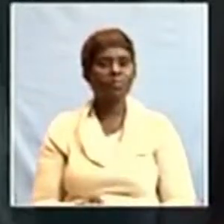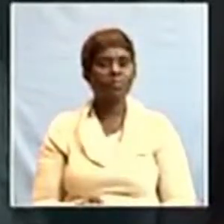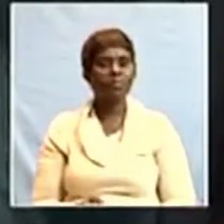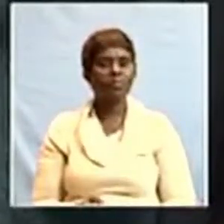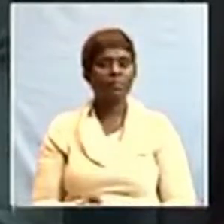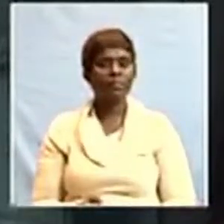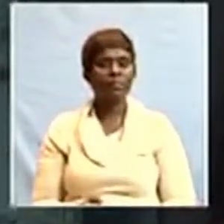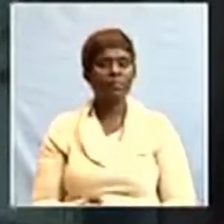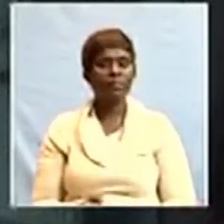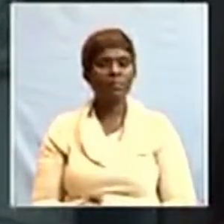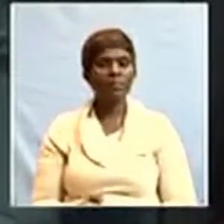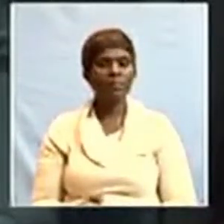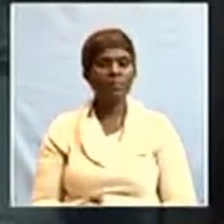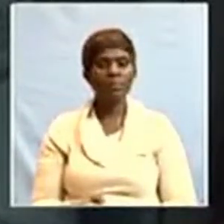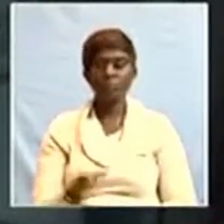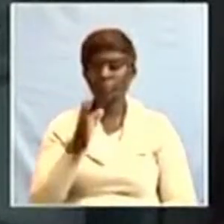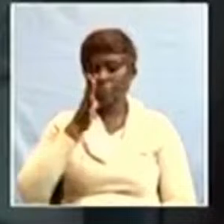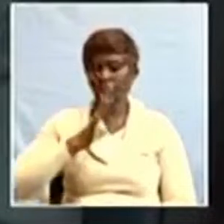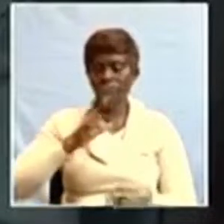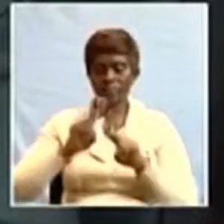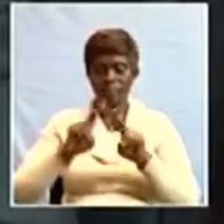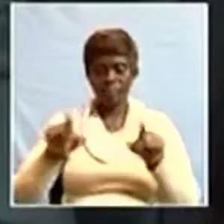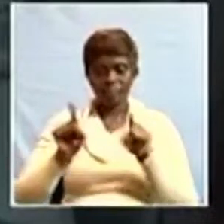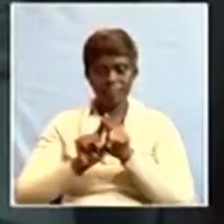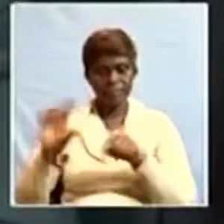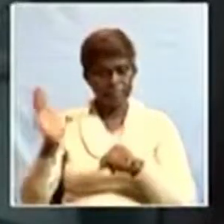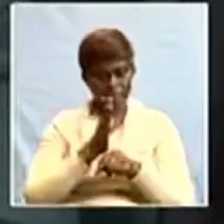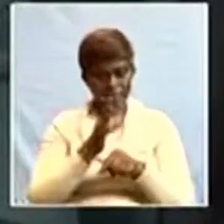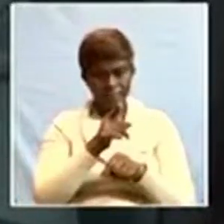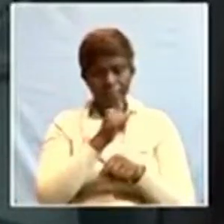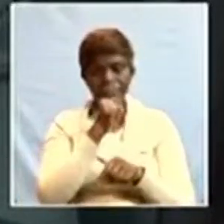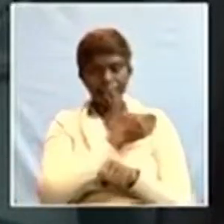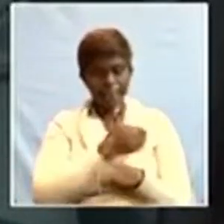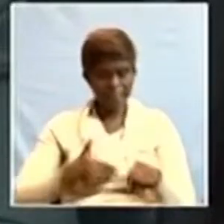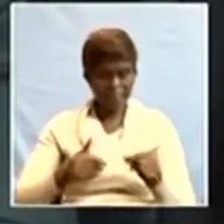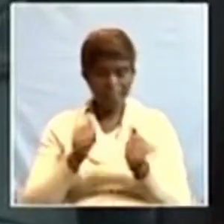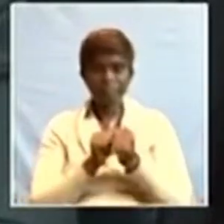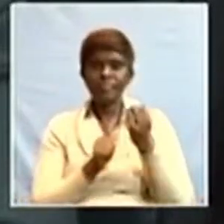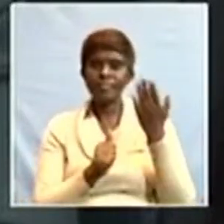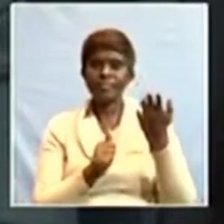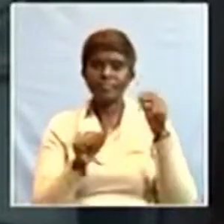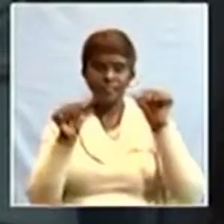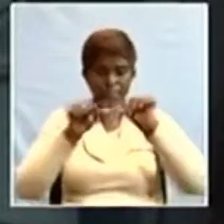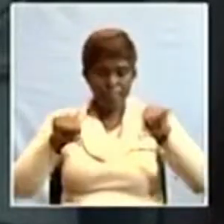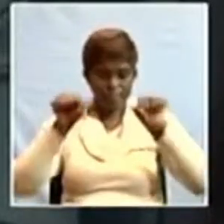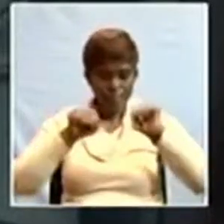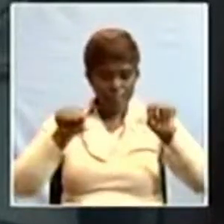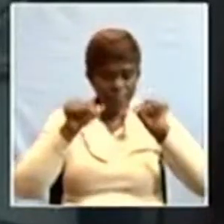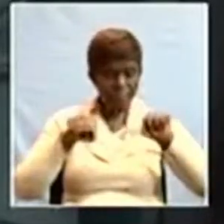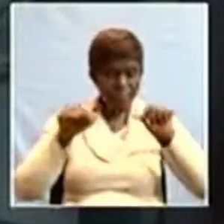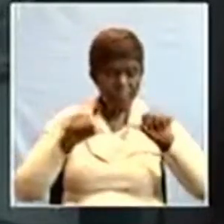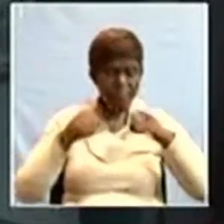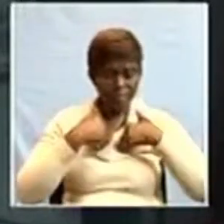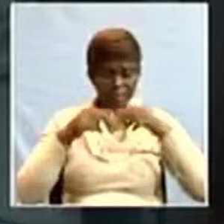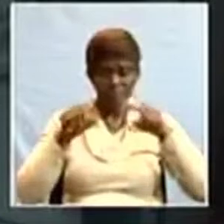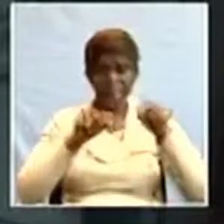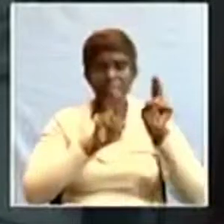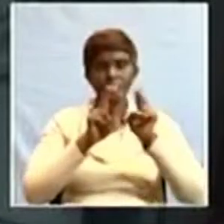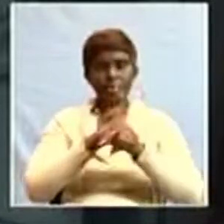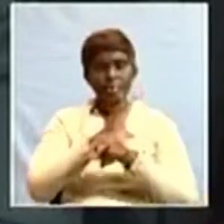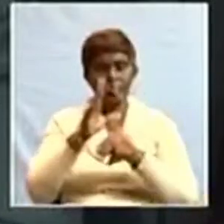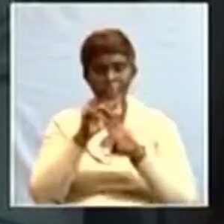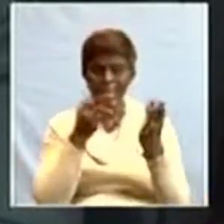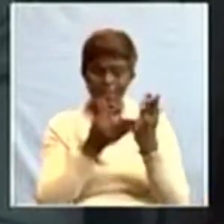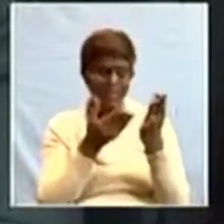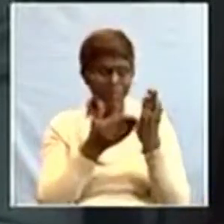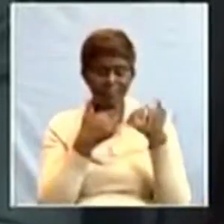So Madam Chairperson, it goes back to being unserious with regards to audits. There's no response whatsoever